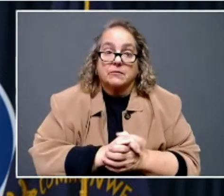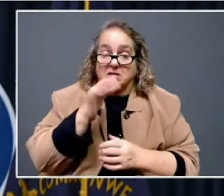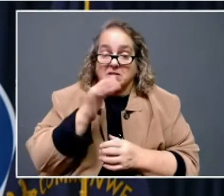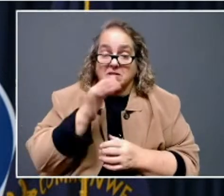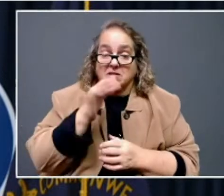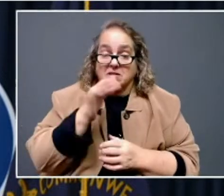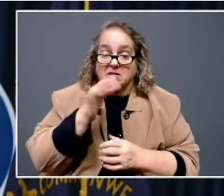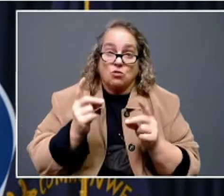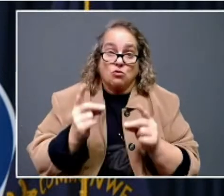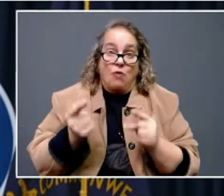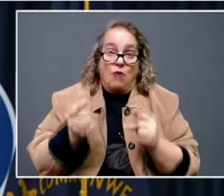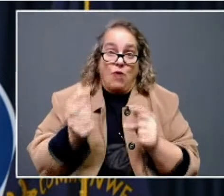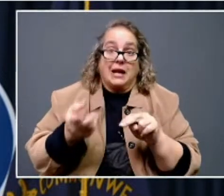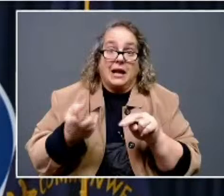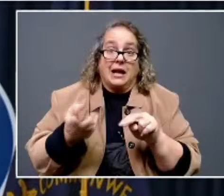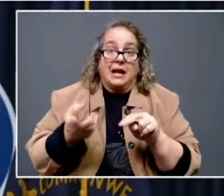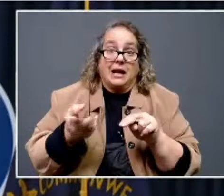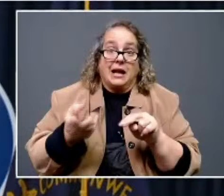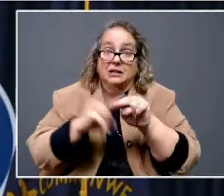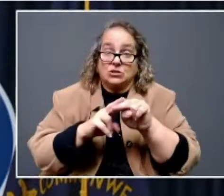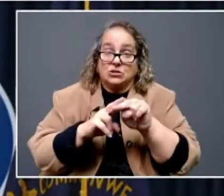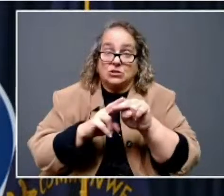escalation in